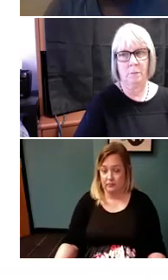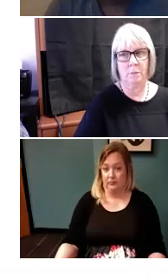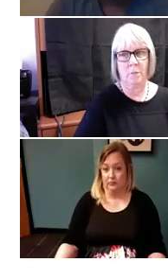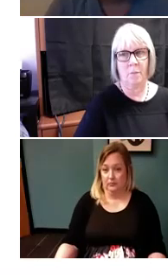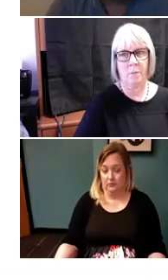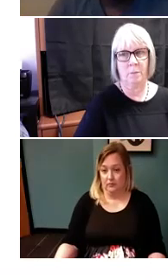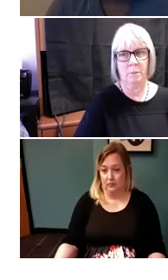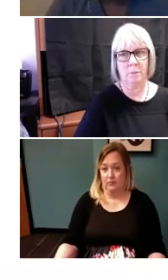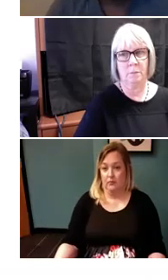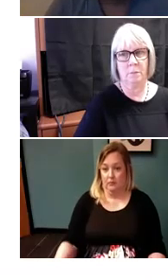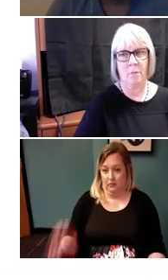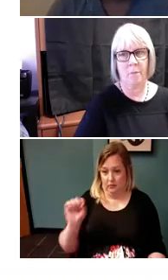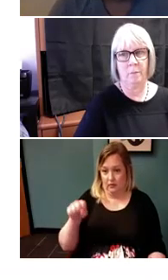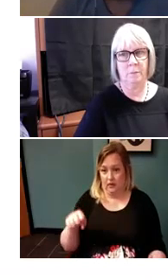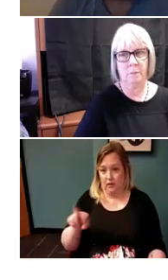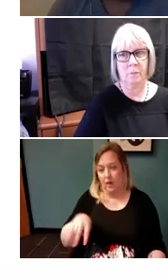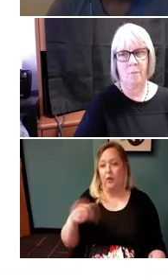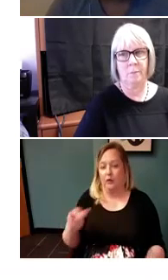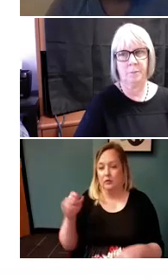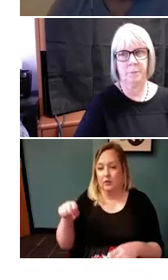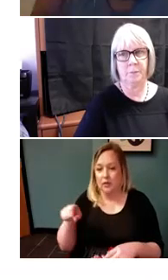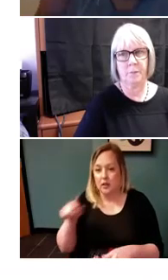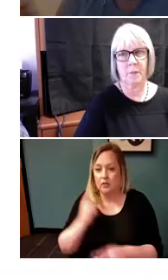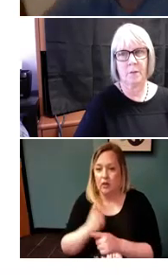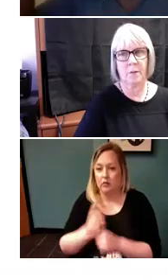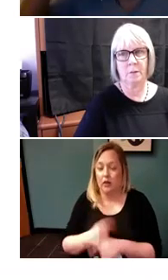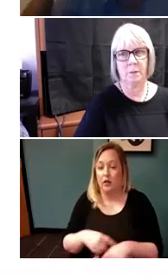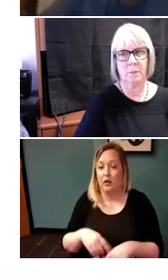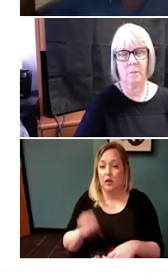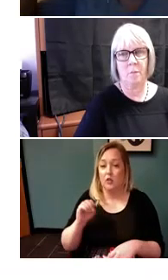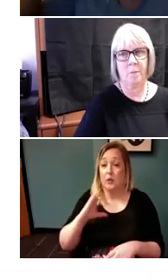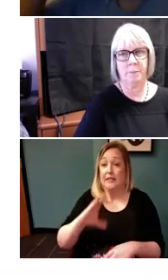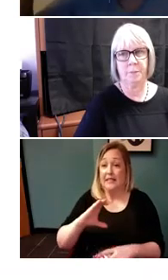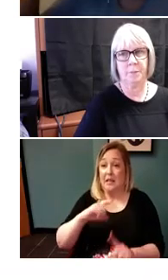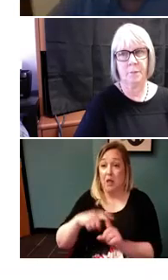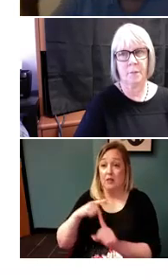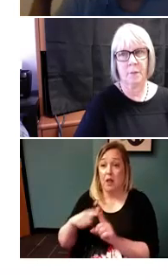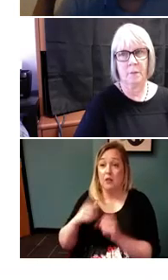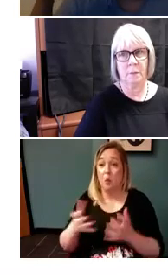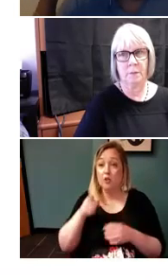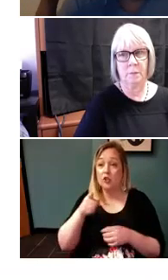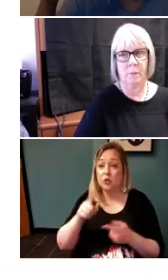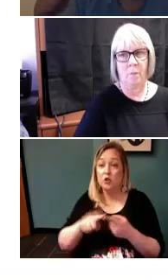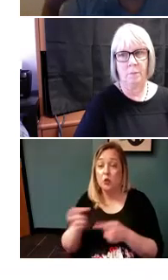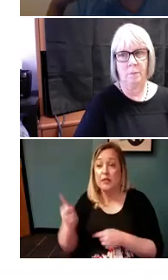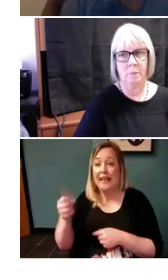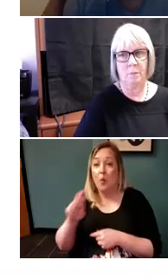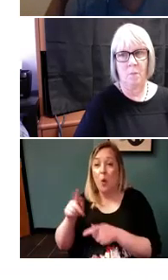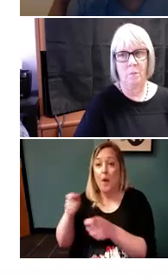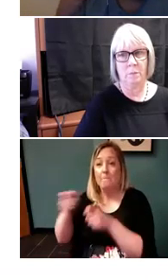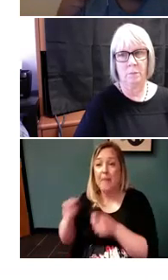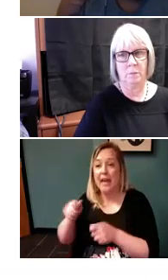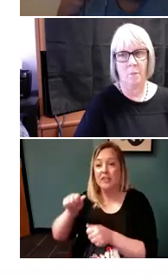Yes, Parvez, you are correct. So the other way around, exactly. C++ wants you to delete or manage every memory location that